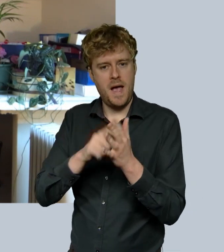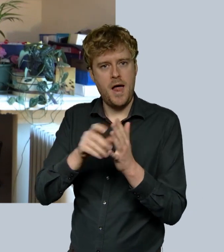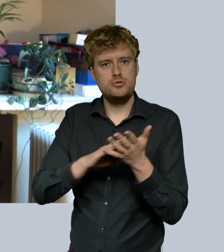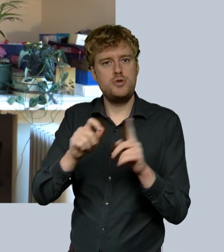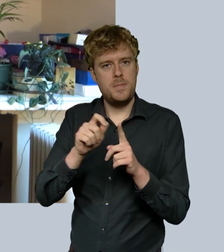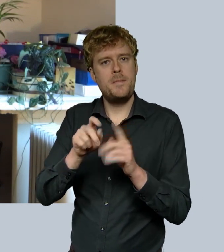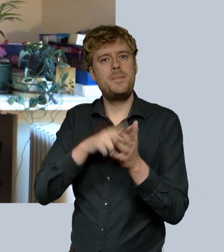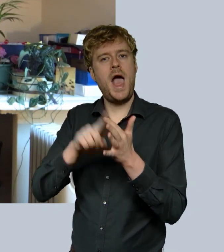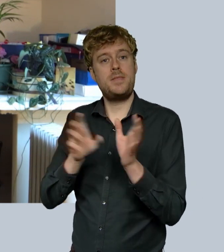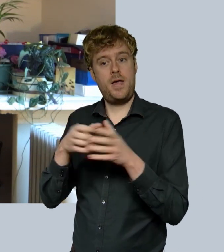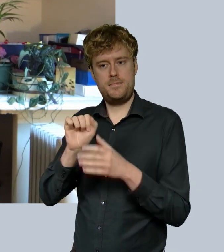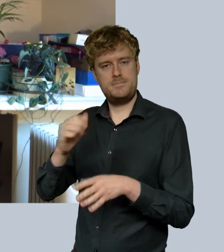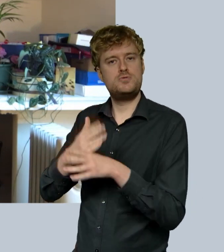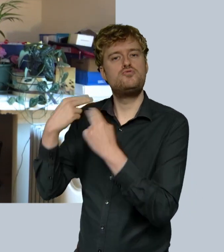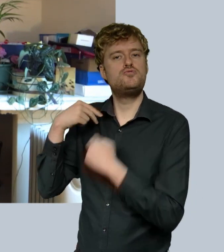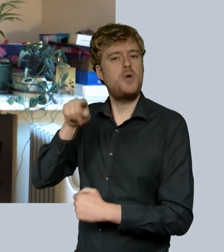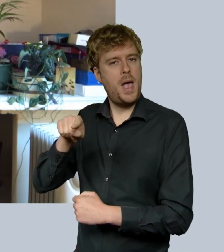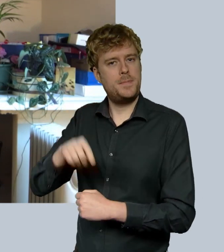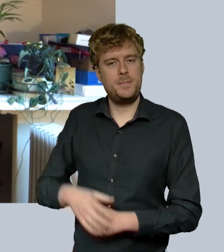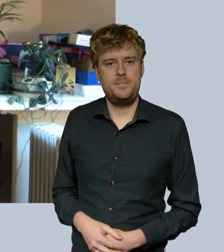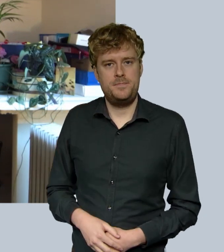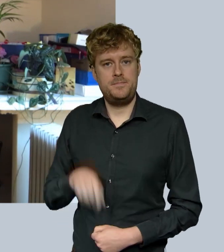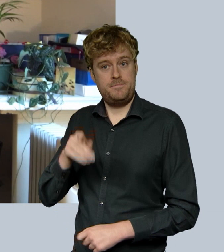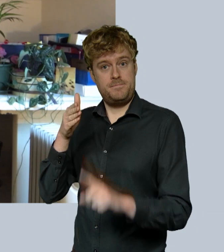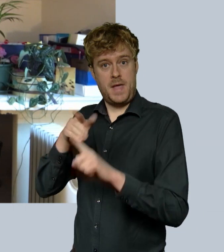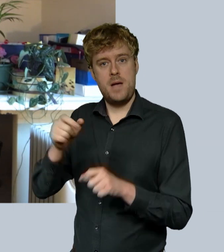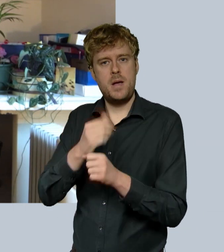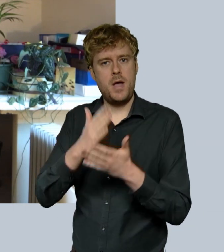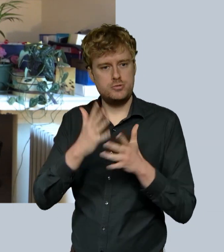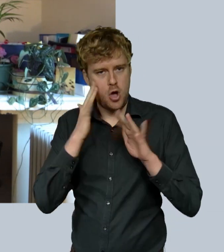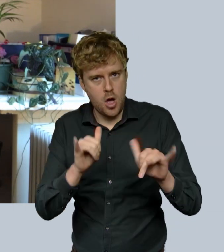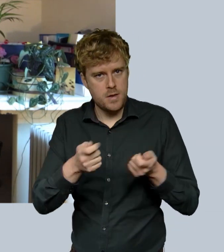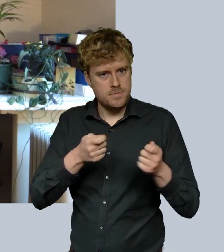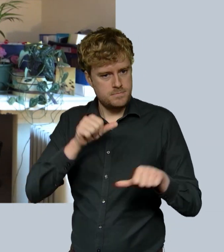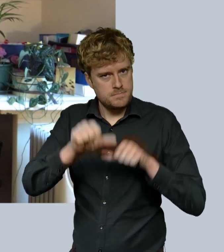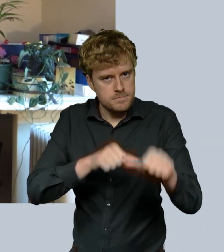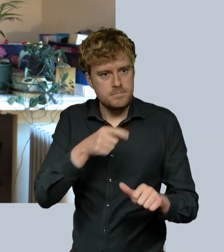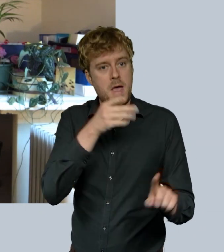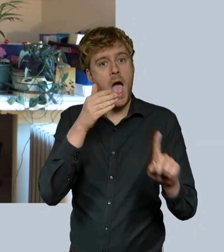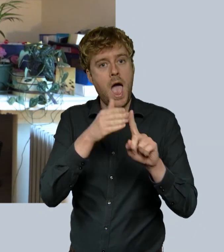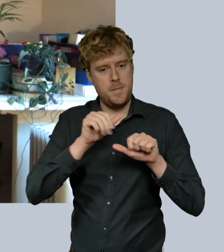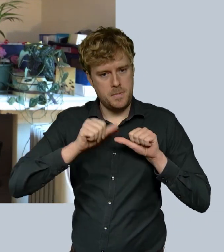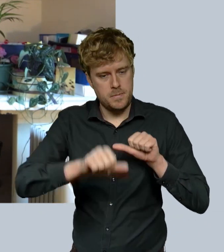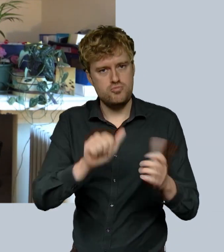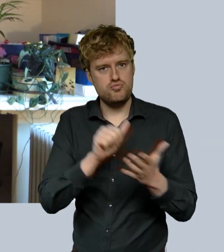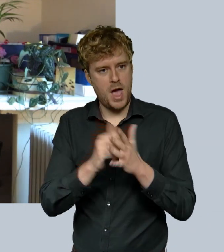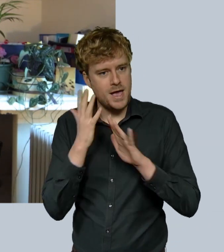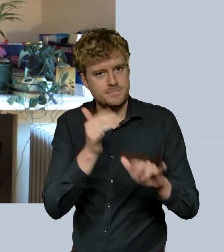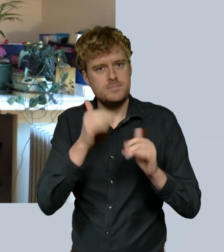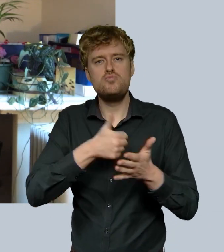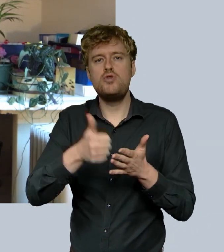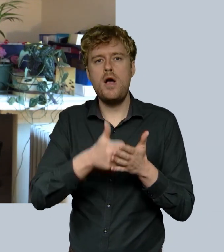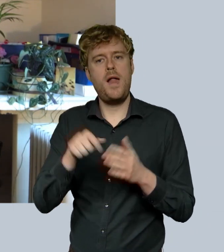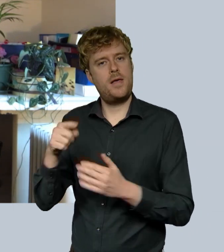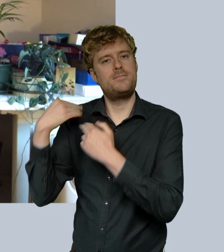Panel. The purpose of the SNAP Leadership Panel is to govern and direct the implementation of SNAP.